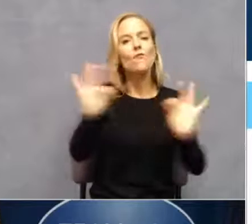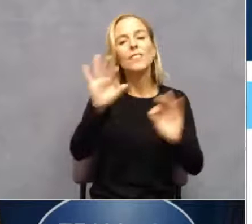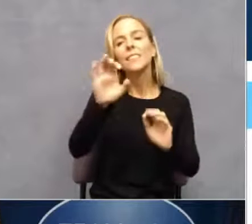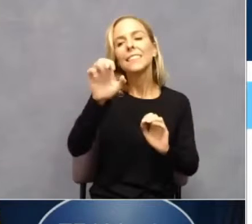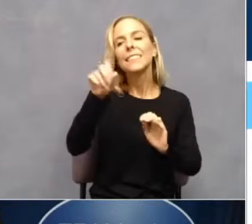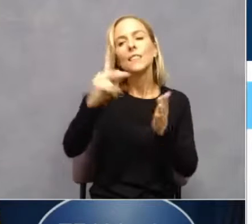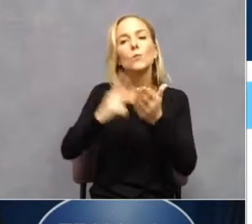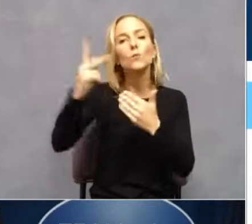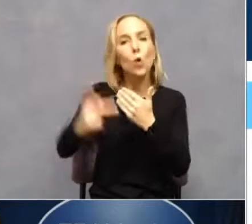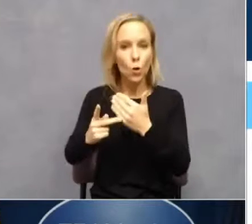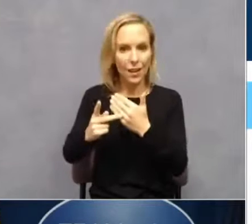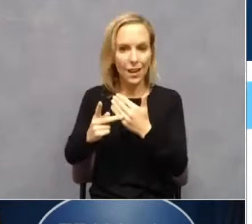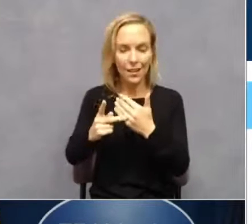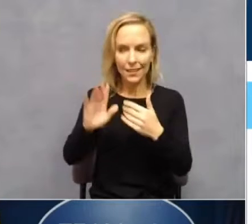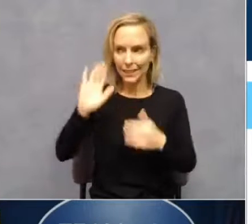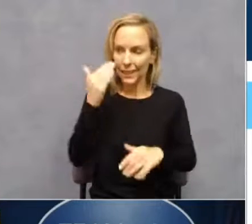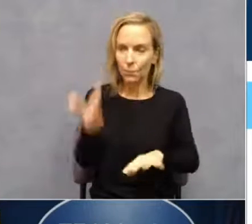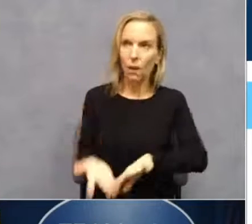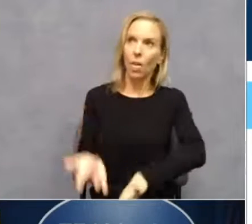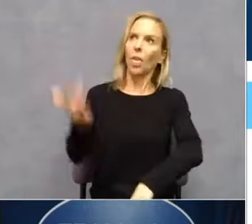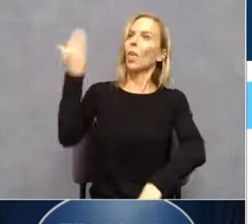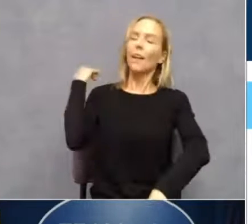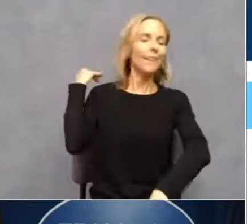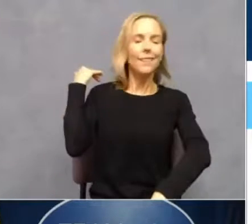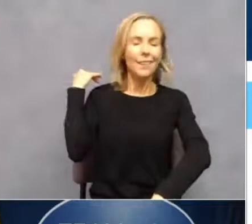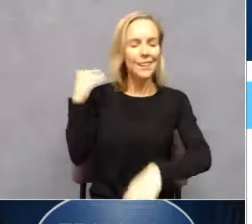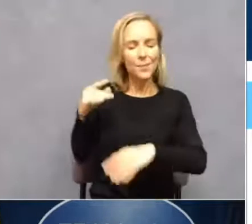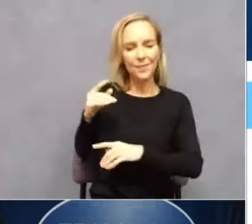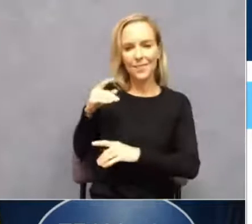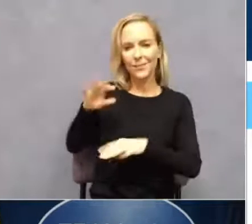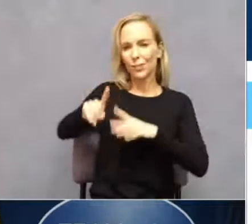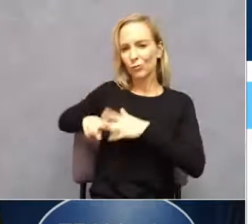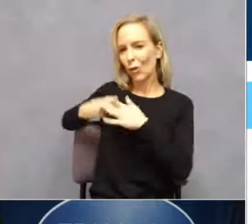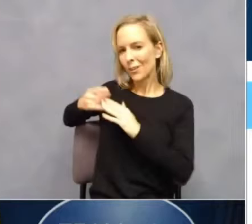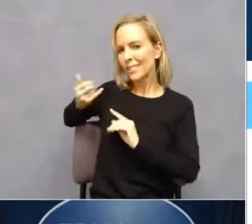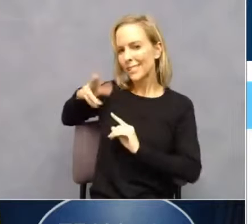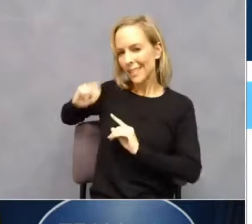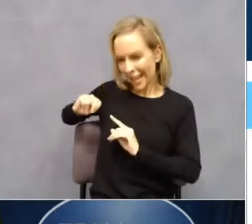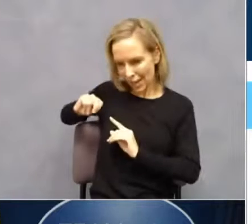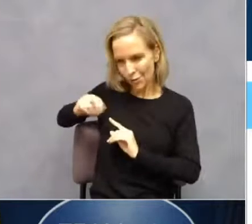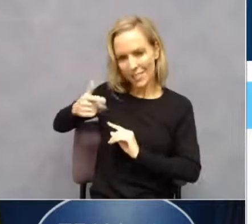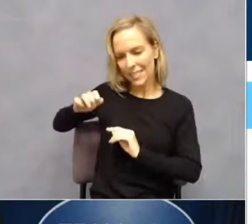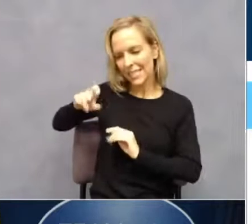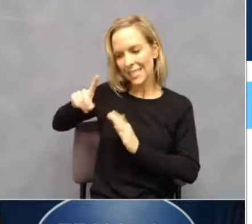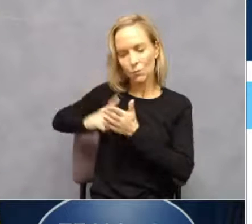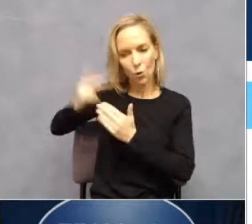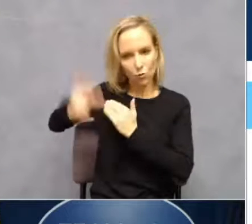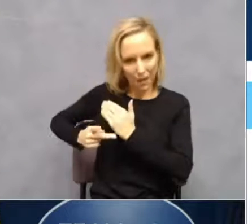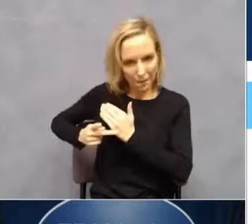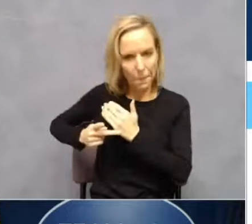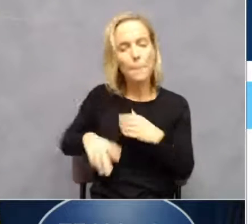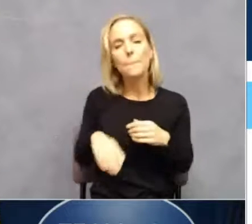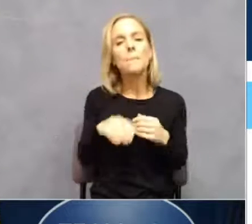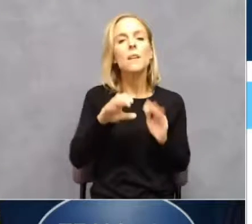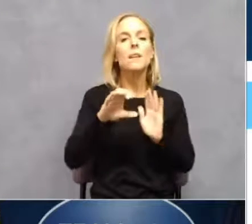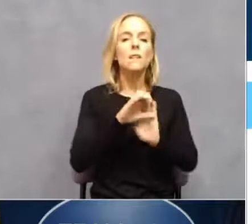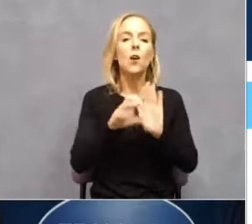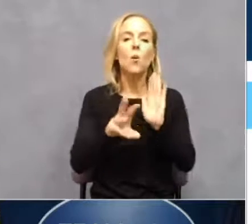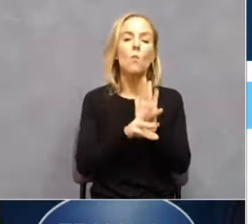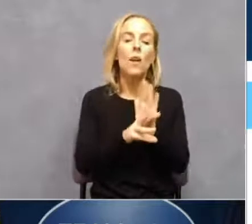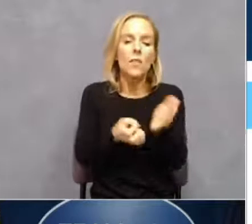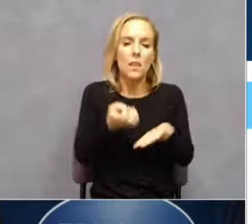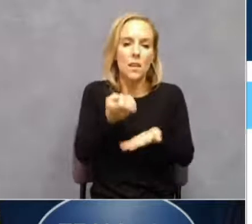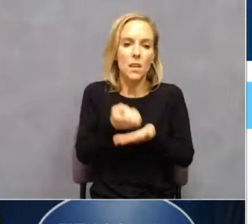what seems like a lifetime ago, but it was back in January. Our Commonwealth's economic future goes hand in